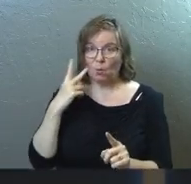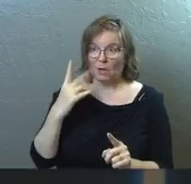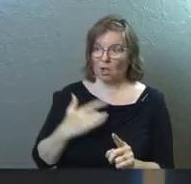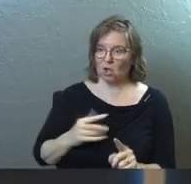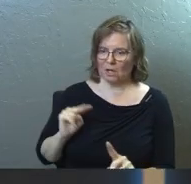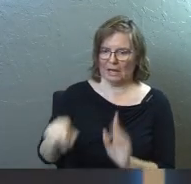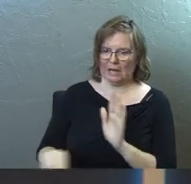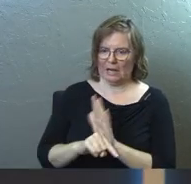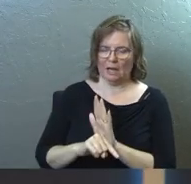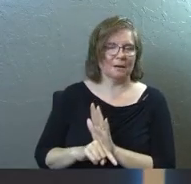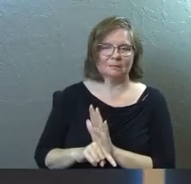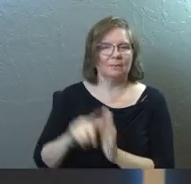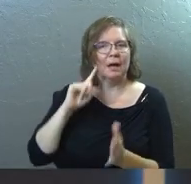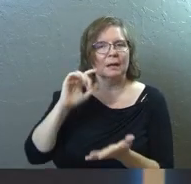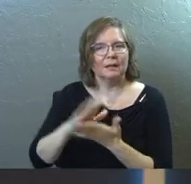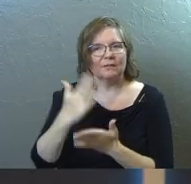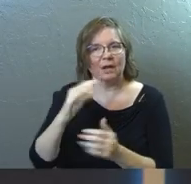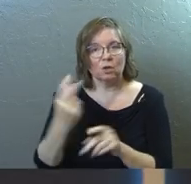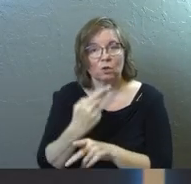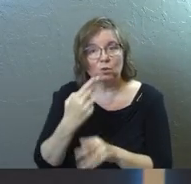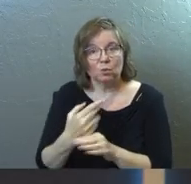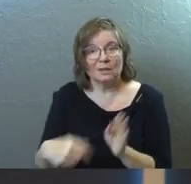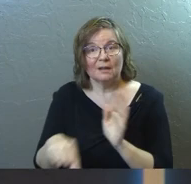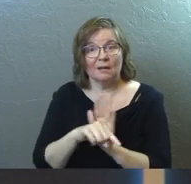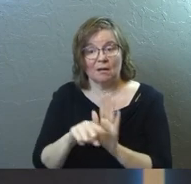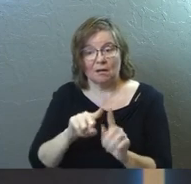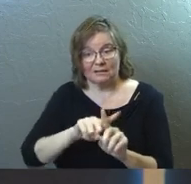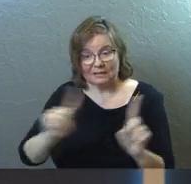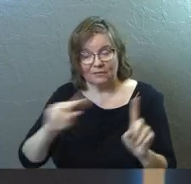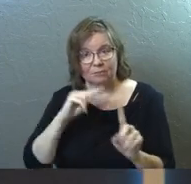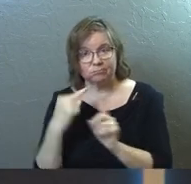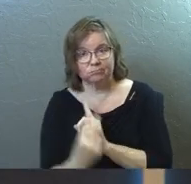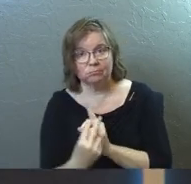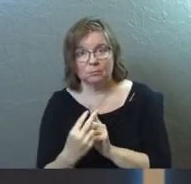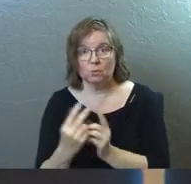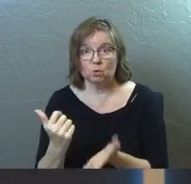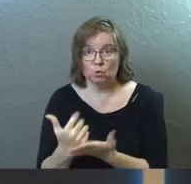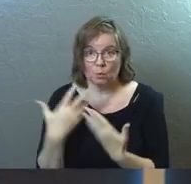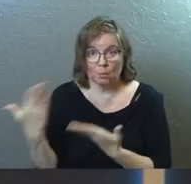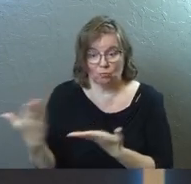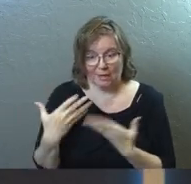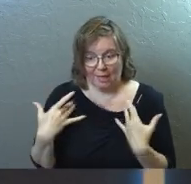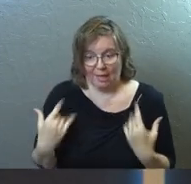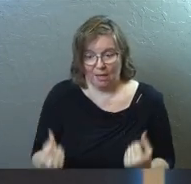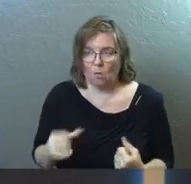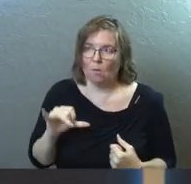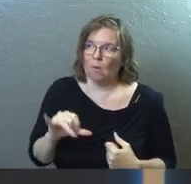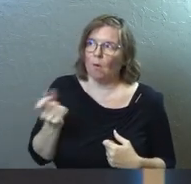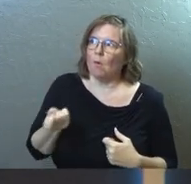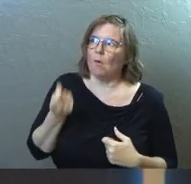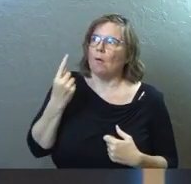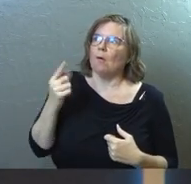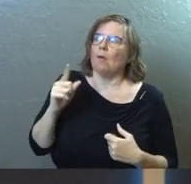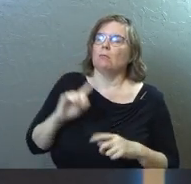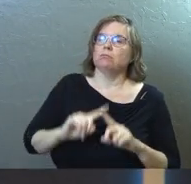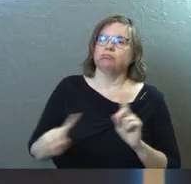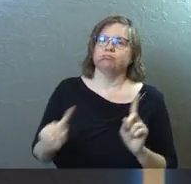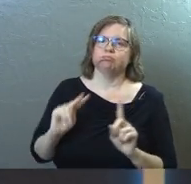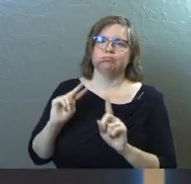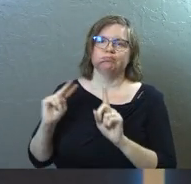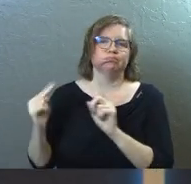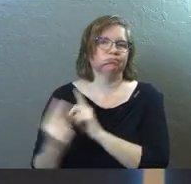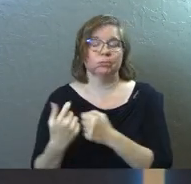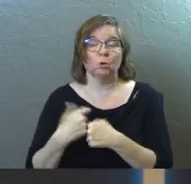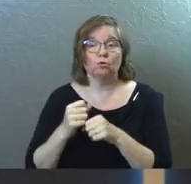thing completely, but I believe God can use the opposition of other people in our lives to bring health, to bring good things, to be used to